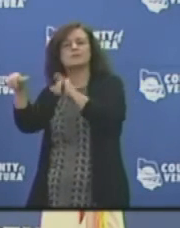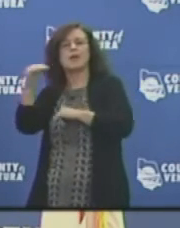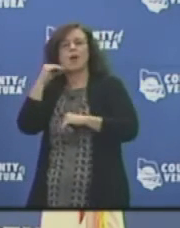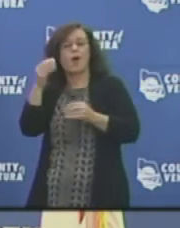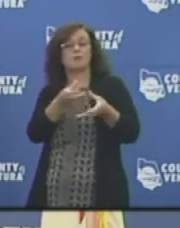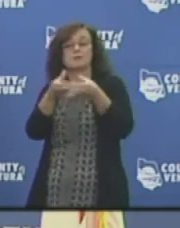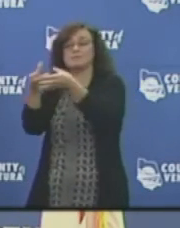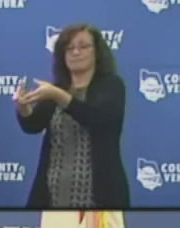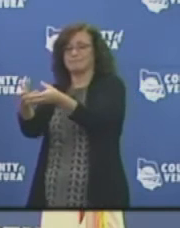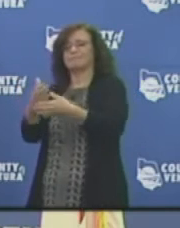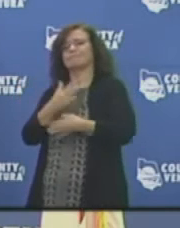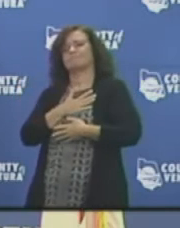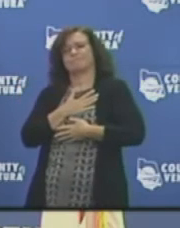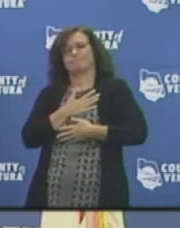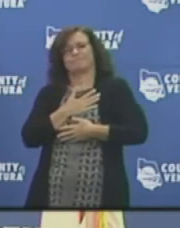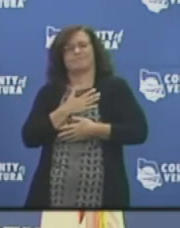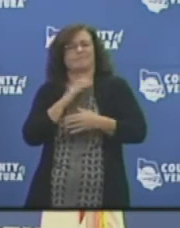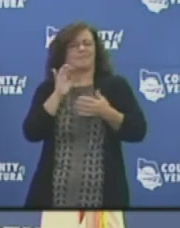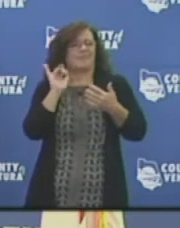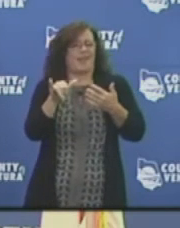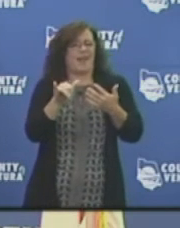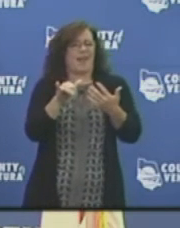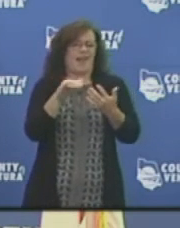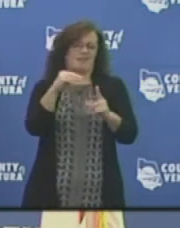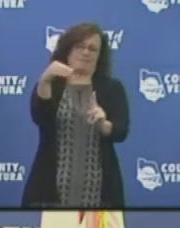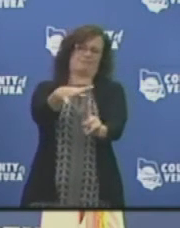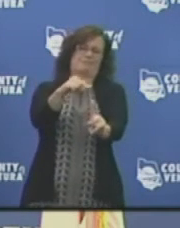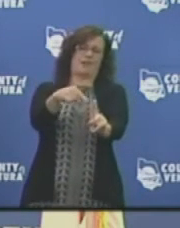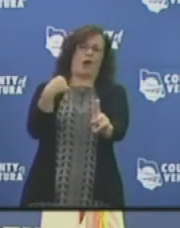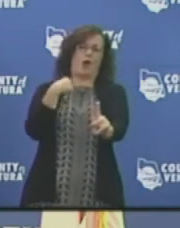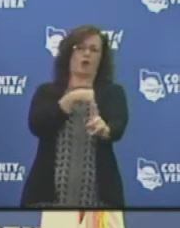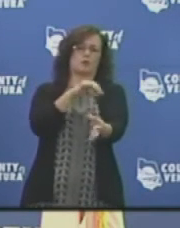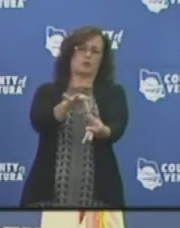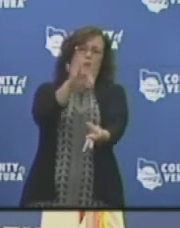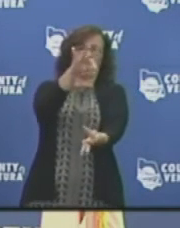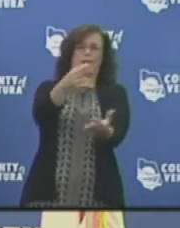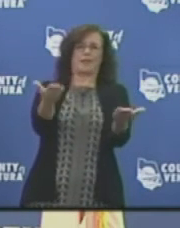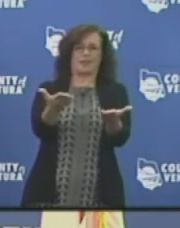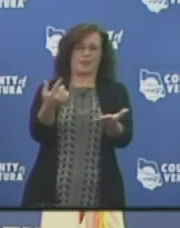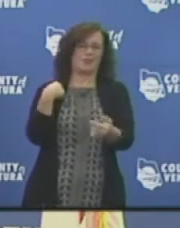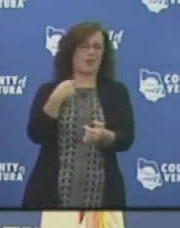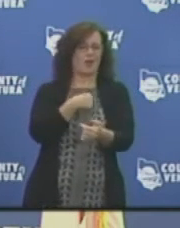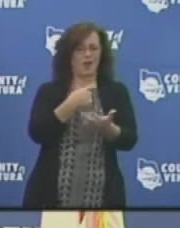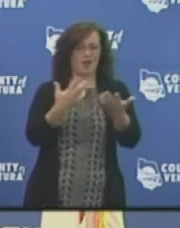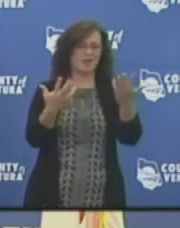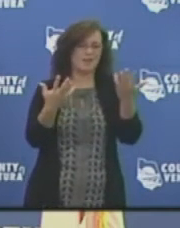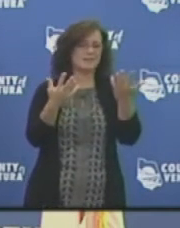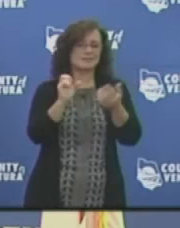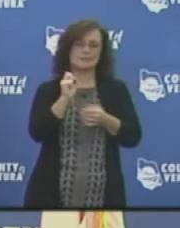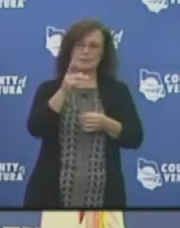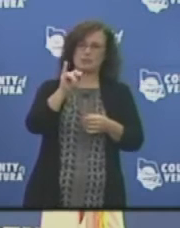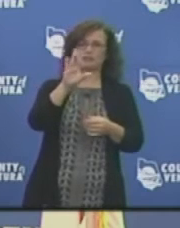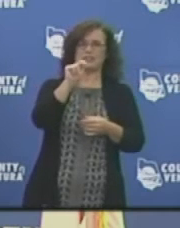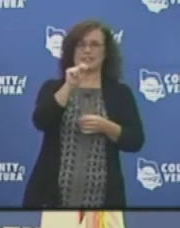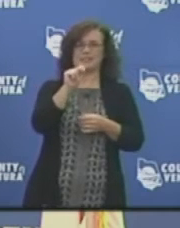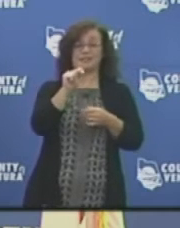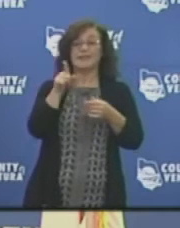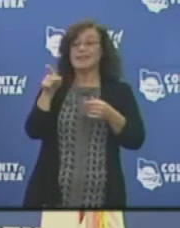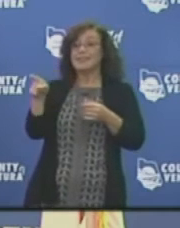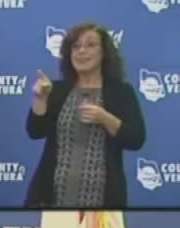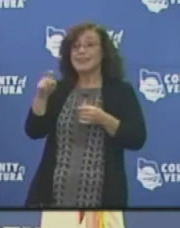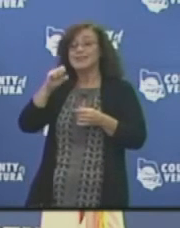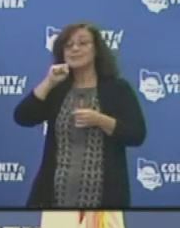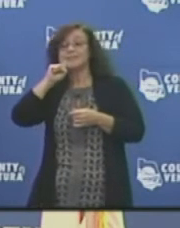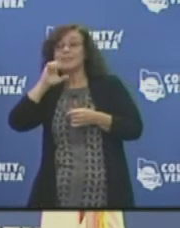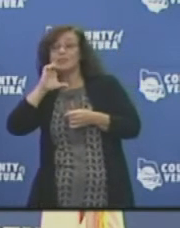don't know, it just speaks to the spirit and the soul of our community that these homebound seniors are going to get a meal, a card, and also a porch